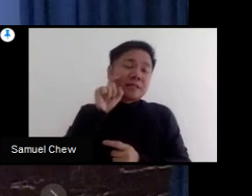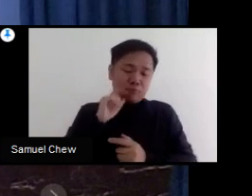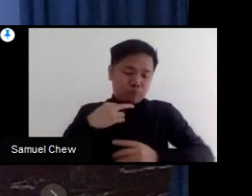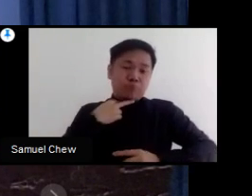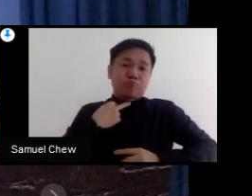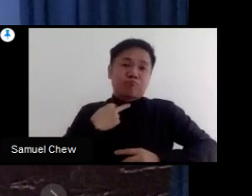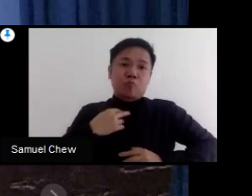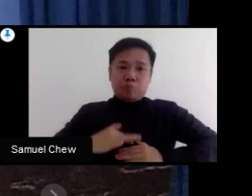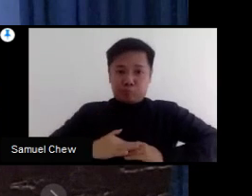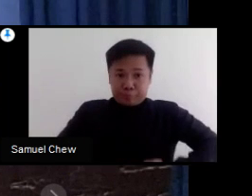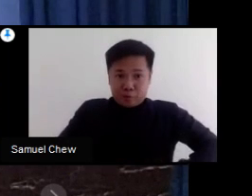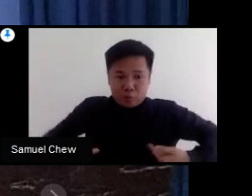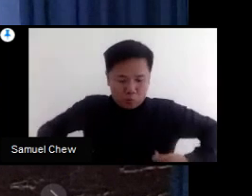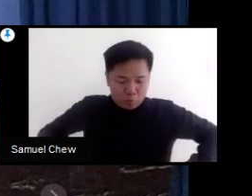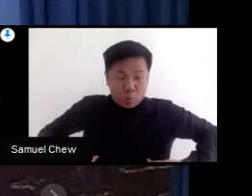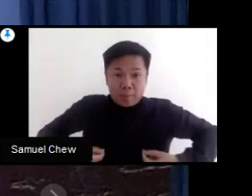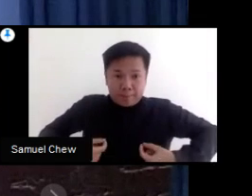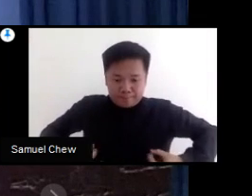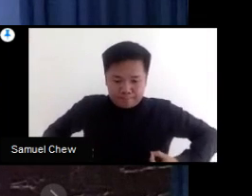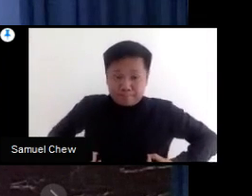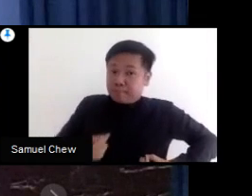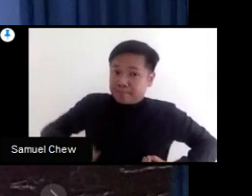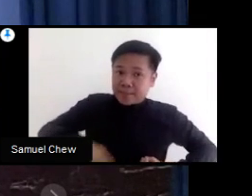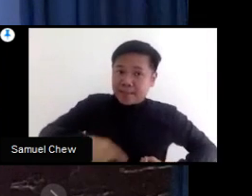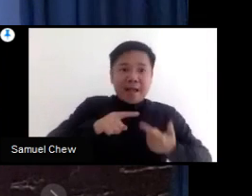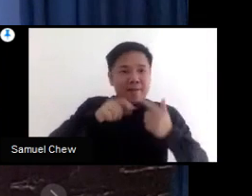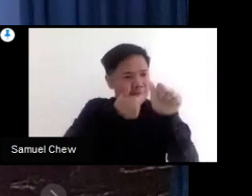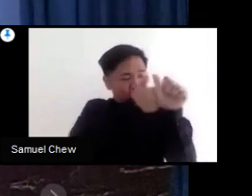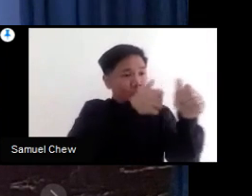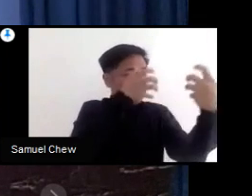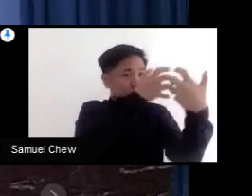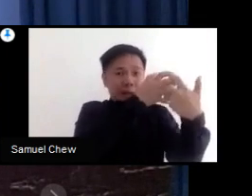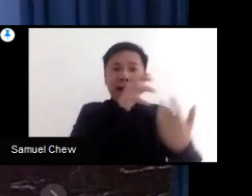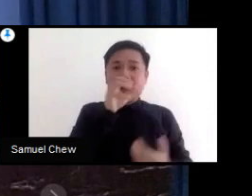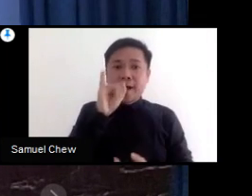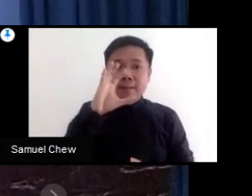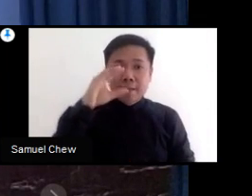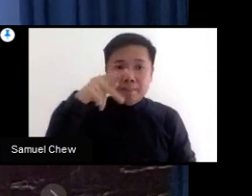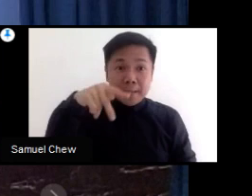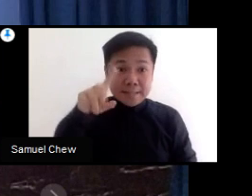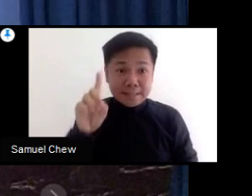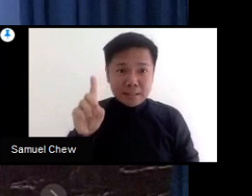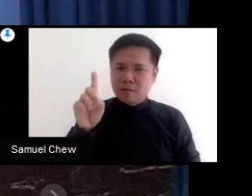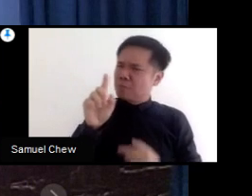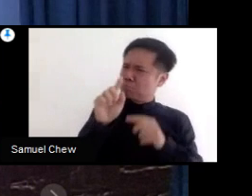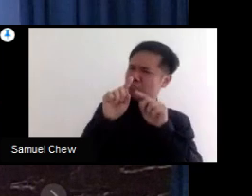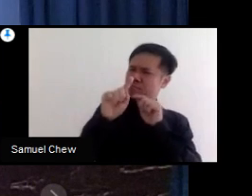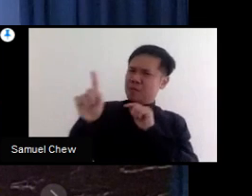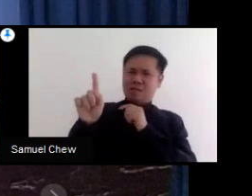in accordance with ICPD and Beijing platform. But I don't know why in